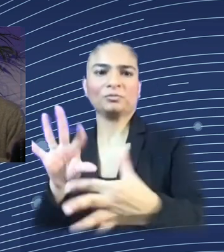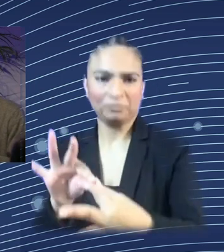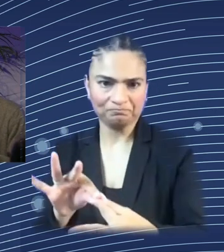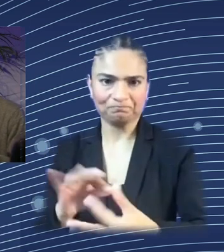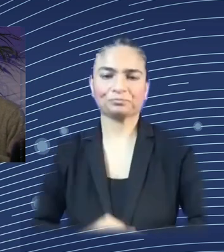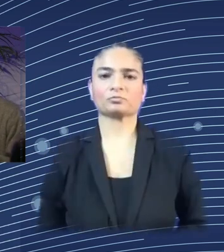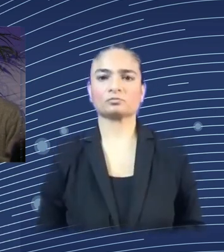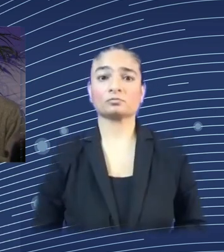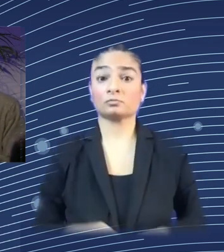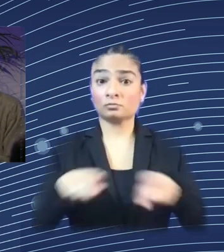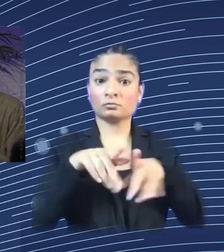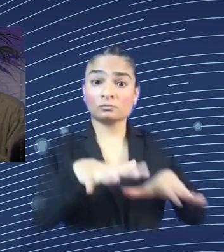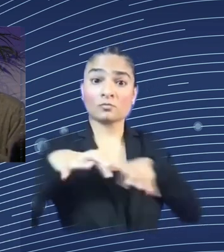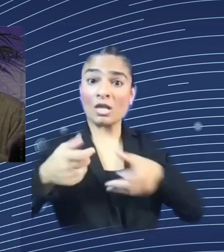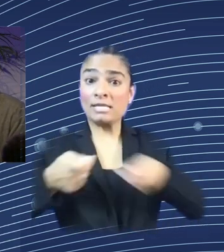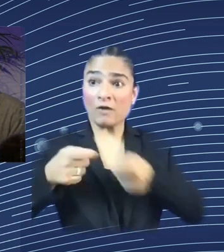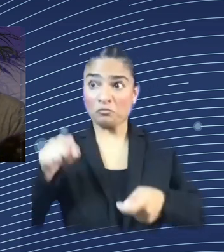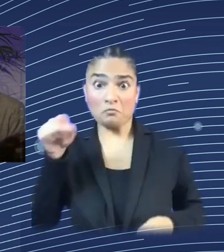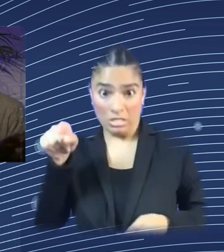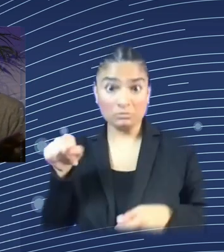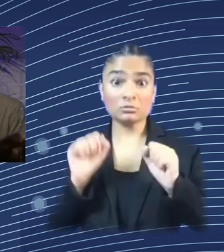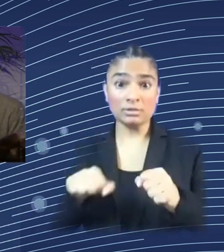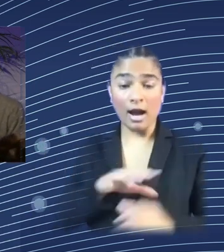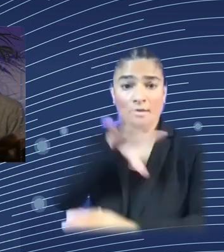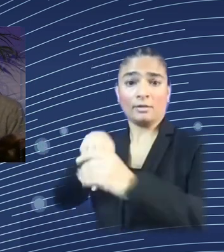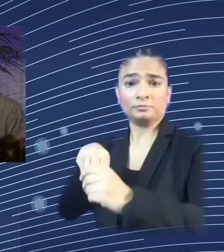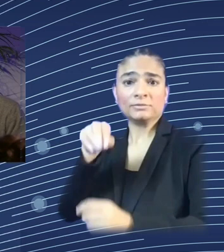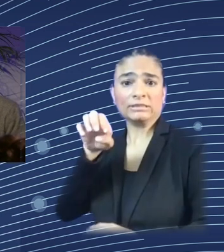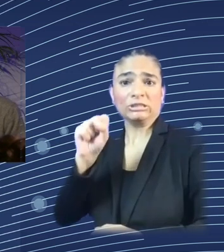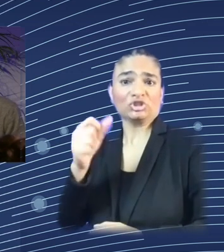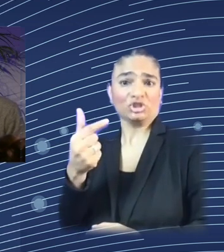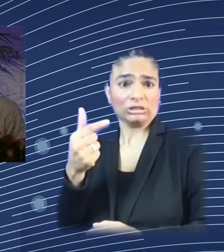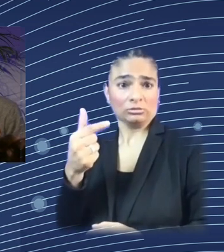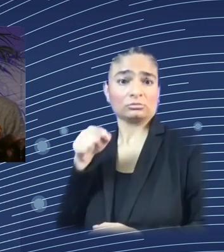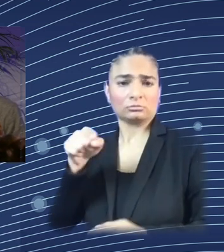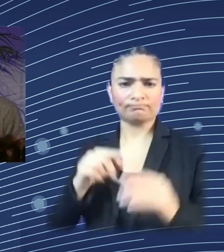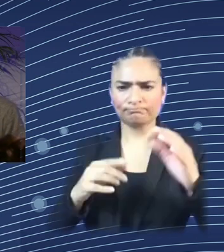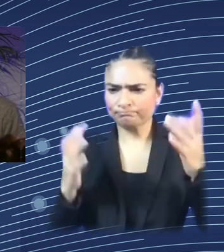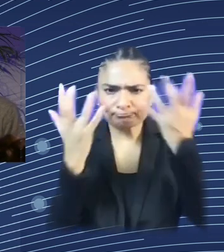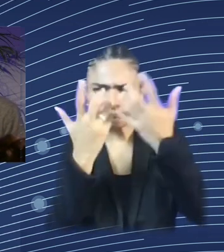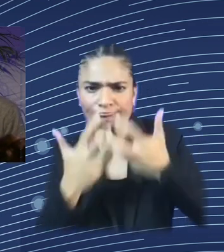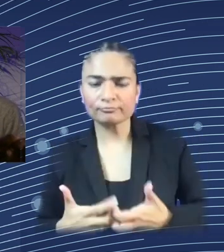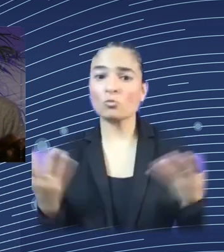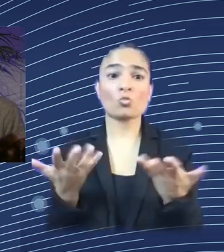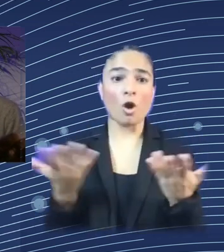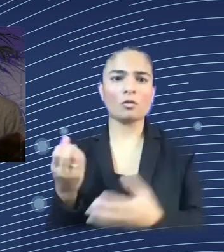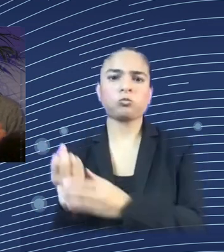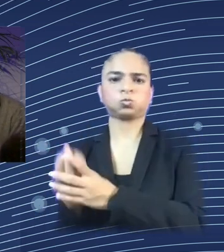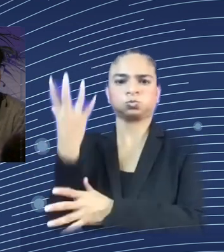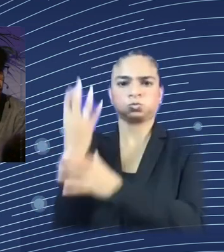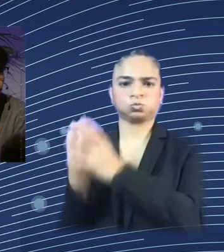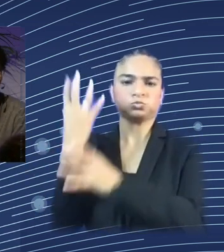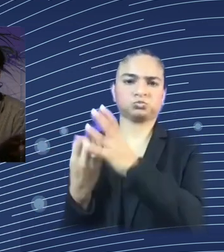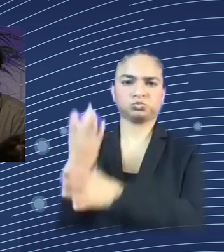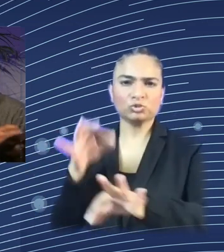So the big issue today in ESG data is the quantity of unstructured data. I've